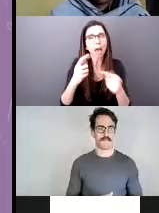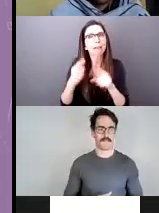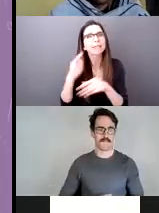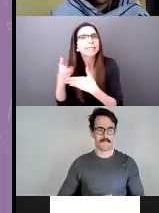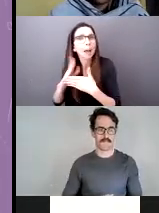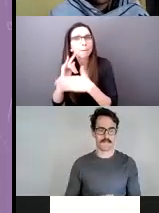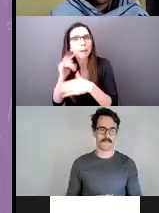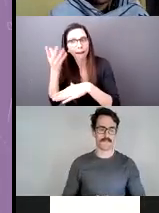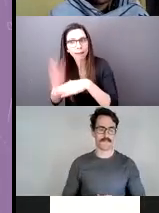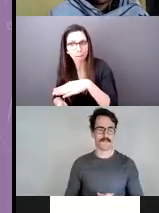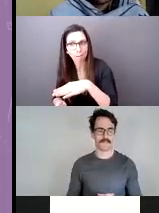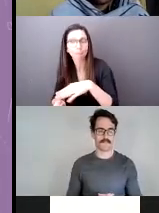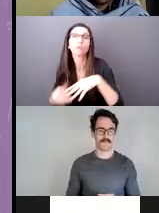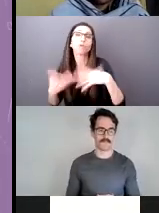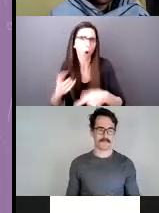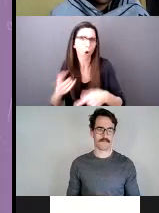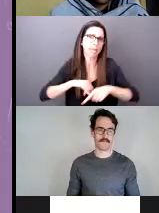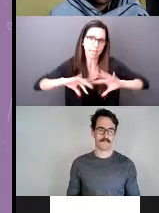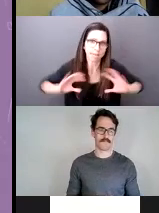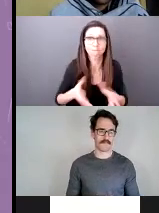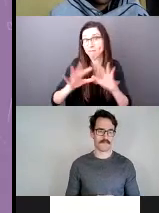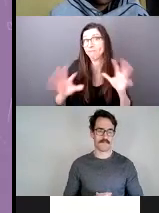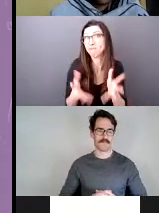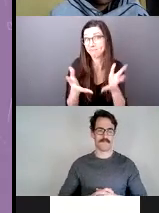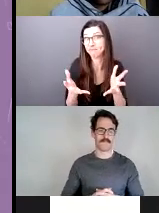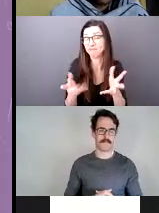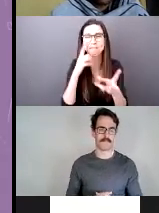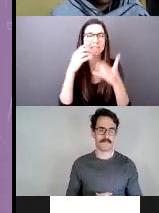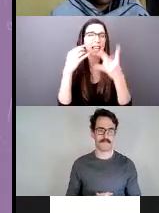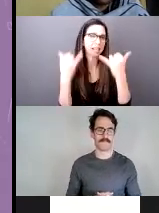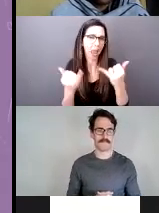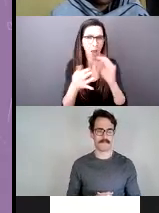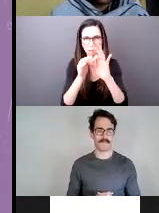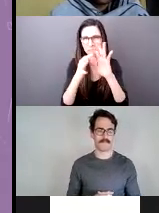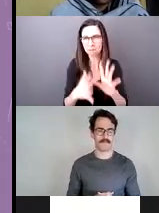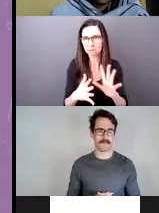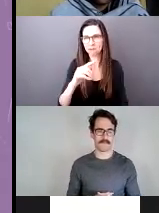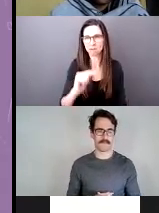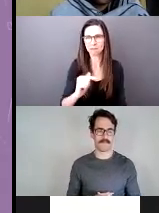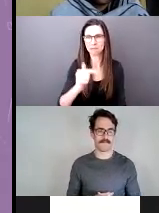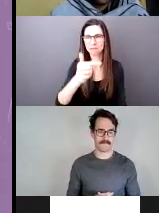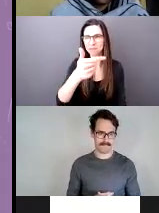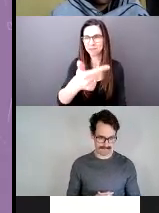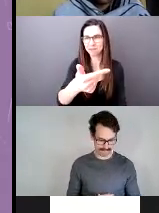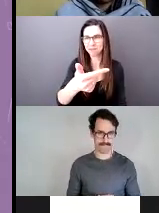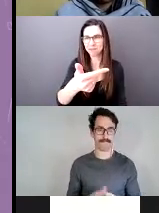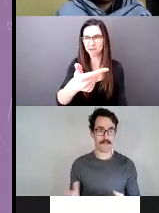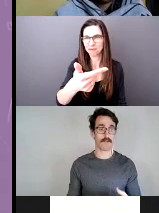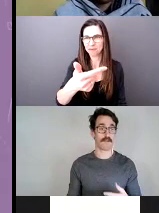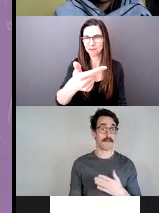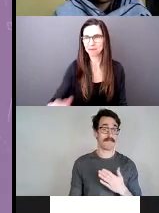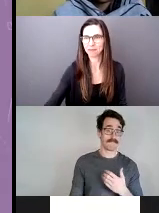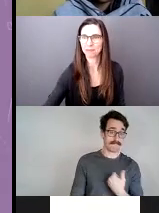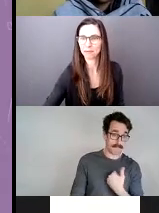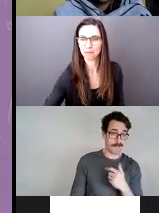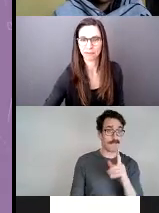So both Latoya and I work in the training, resource, and outreach team. And so the Assaulted Women's